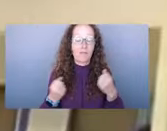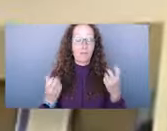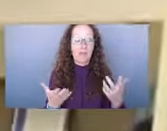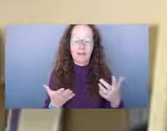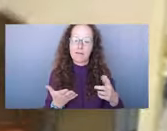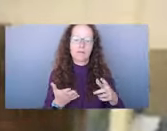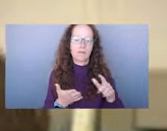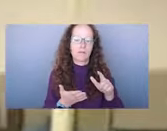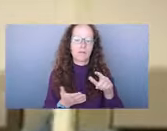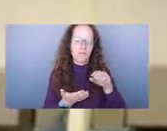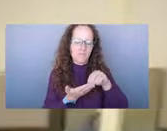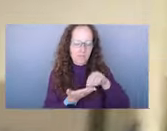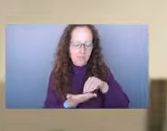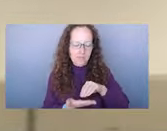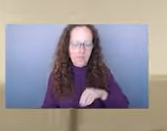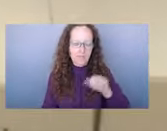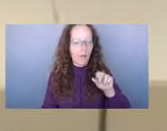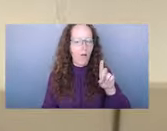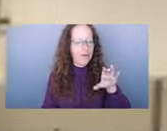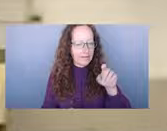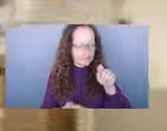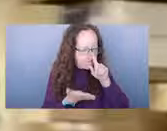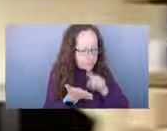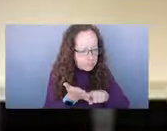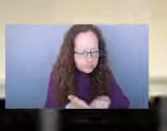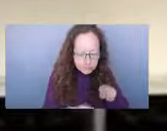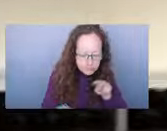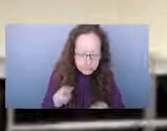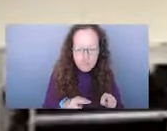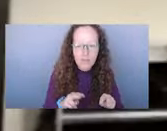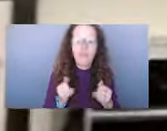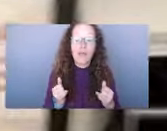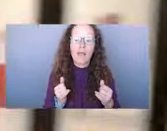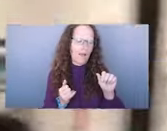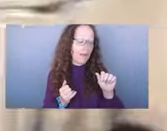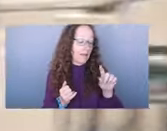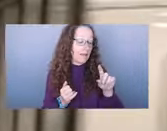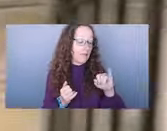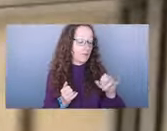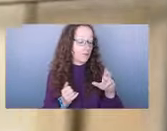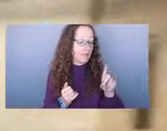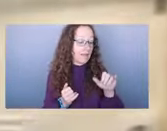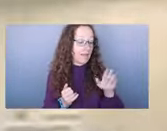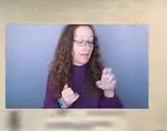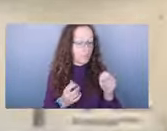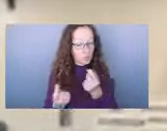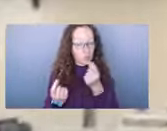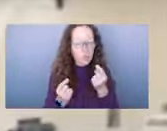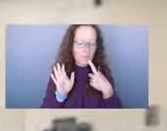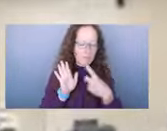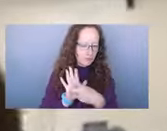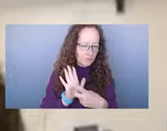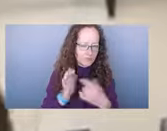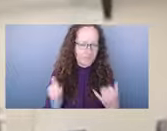actually gonna demonstrate some of the adjudication actions taking place. So one of the advantages of our